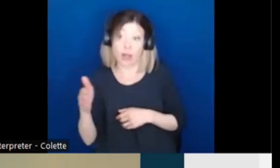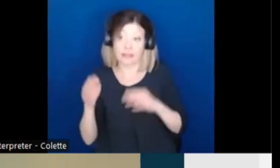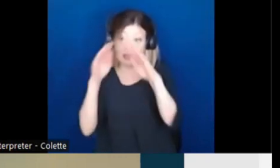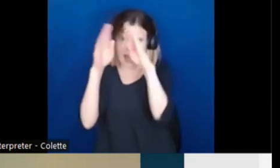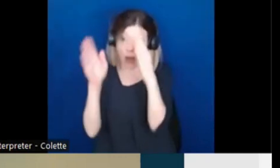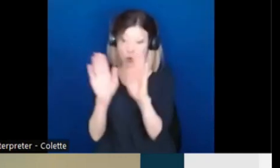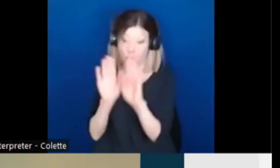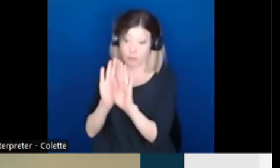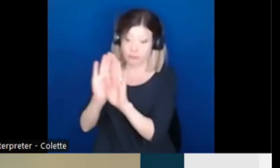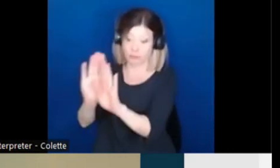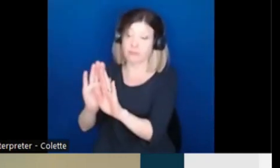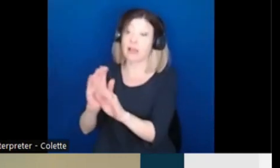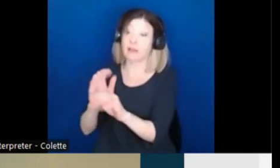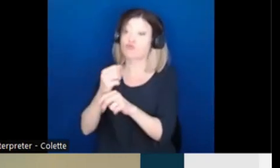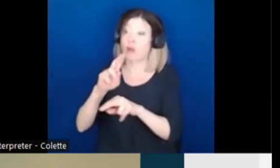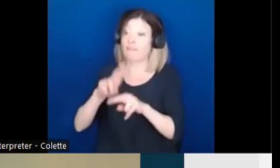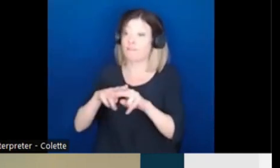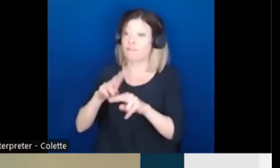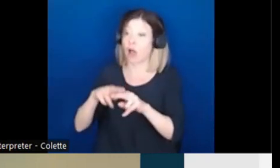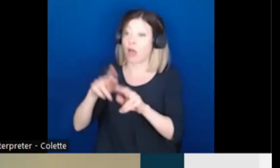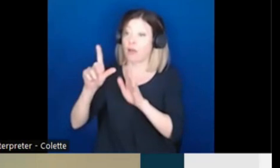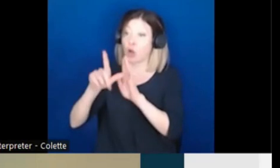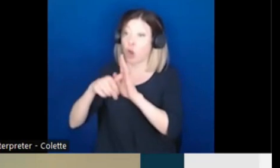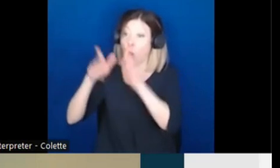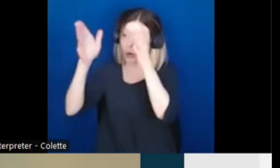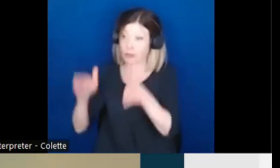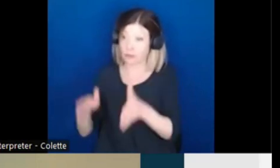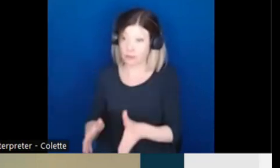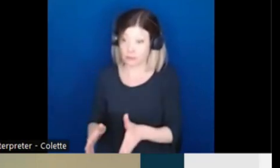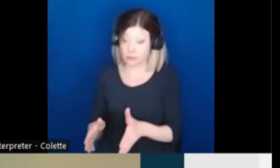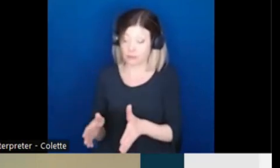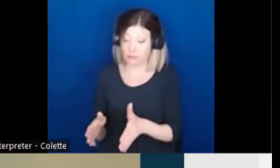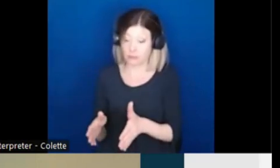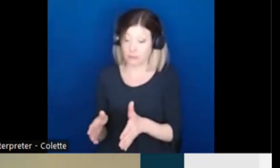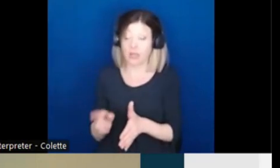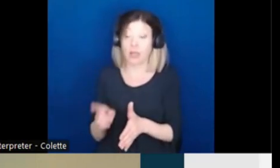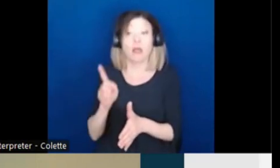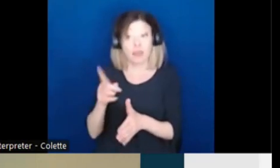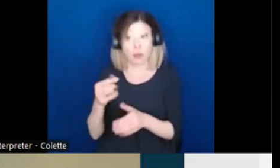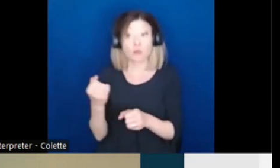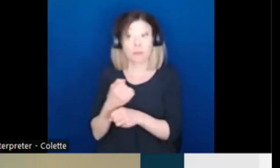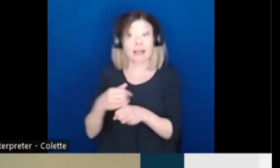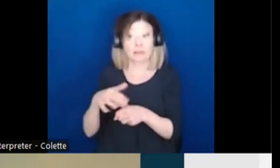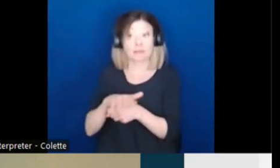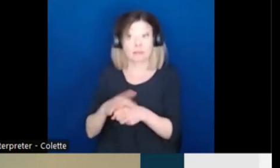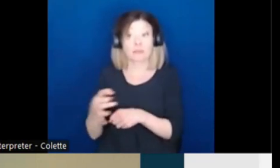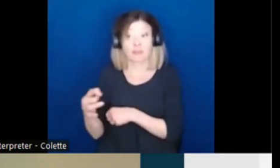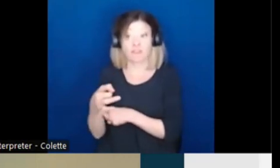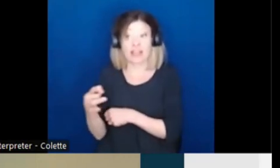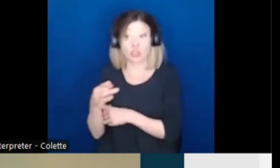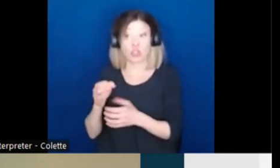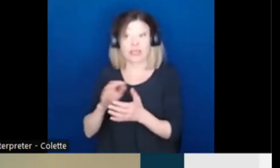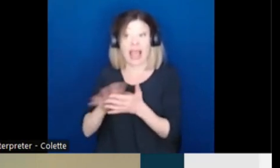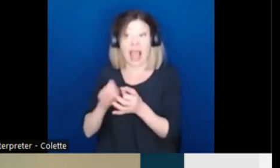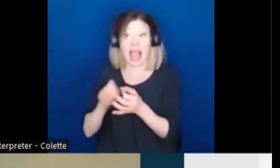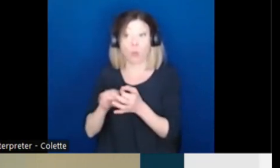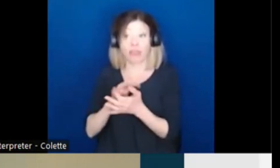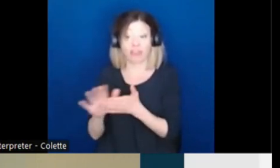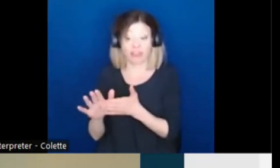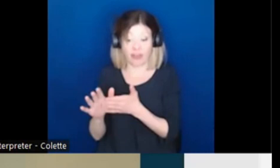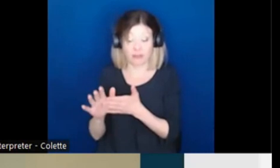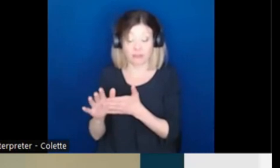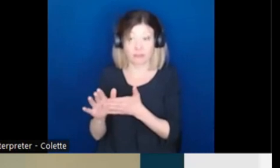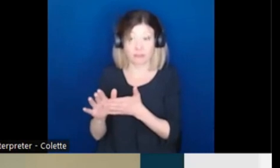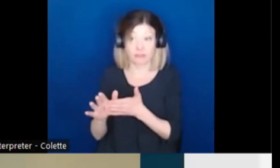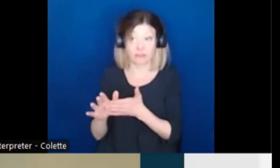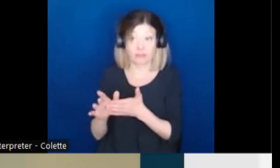clock. And that is a clock that we think that's original. It was actually made in Haworth. And on the left